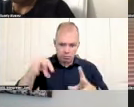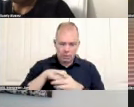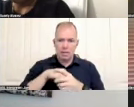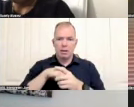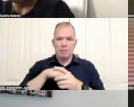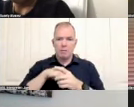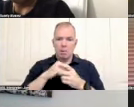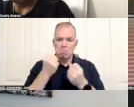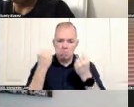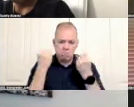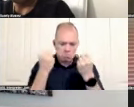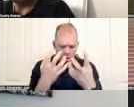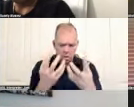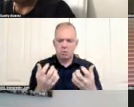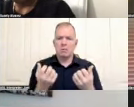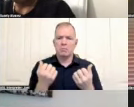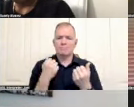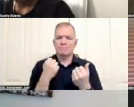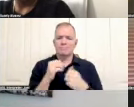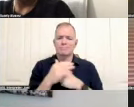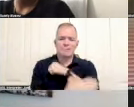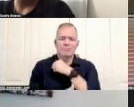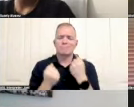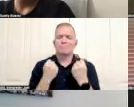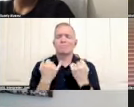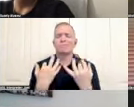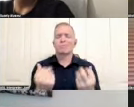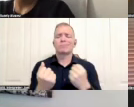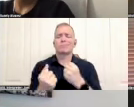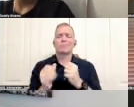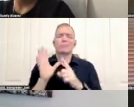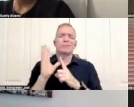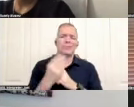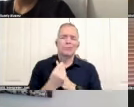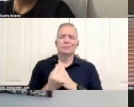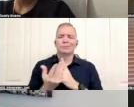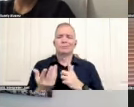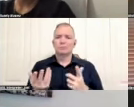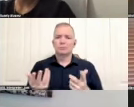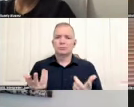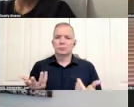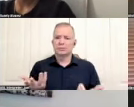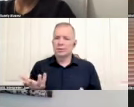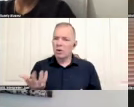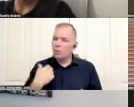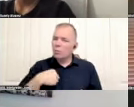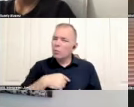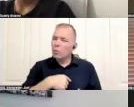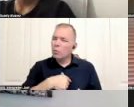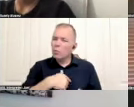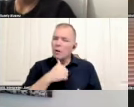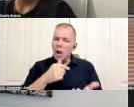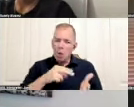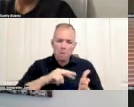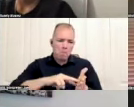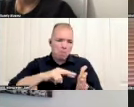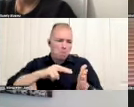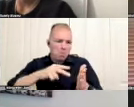multiple countries, multiple cultures. So we're not saying that